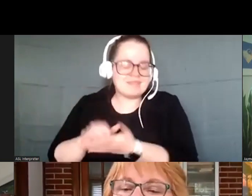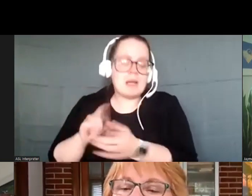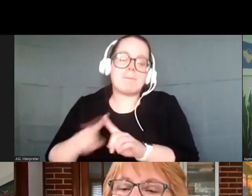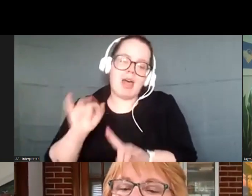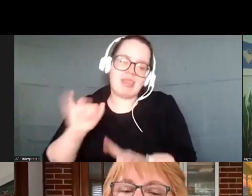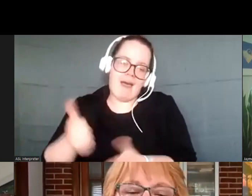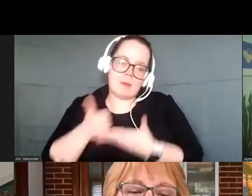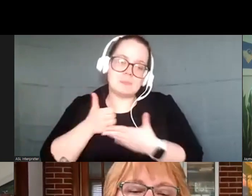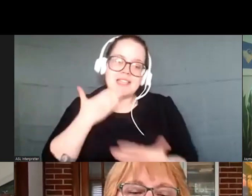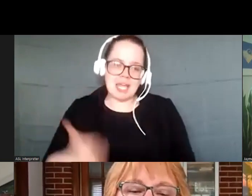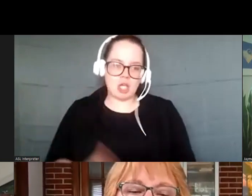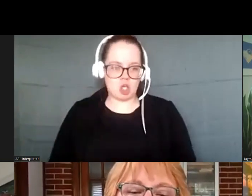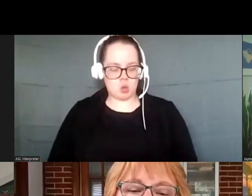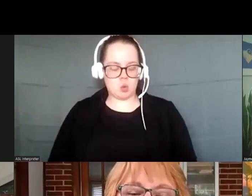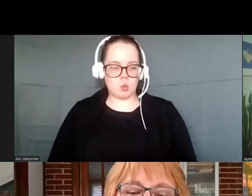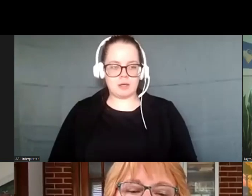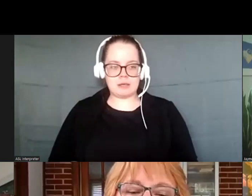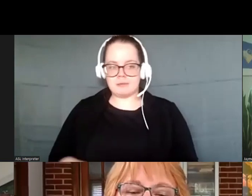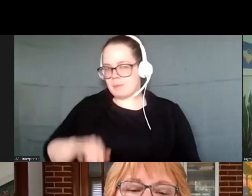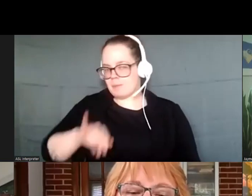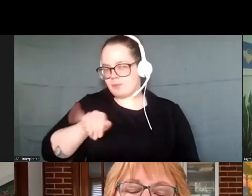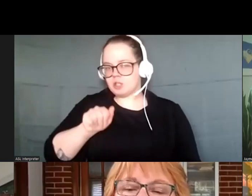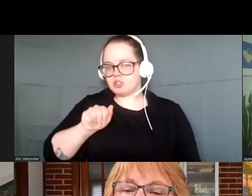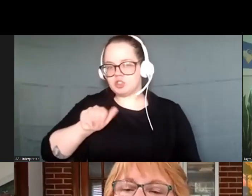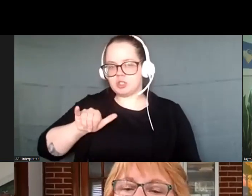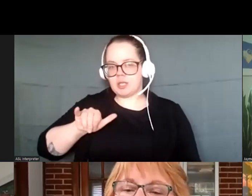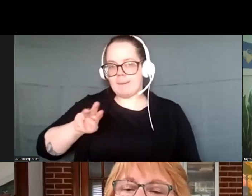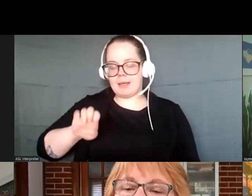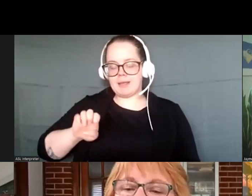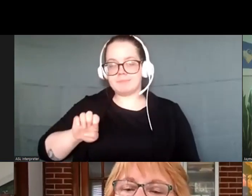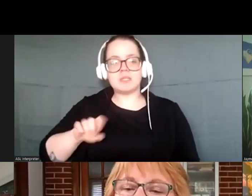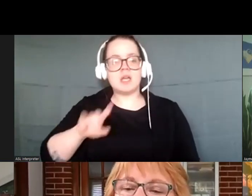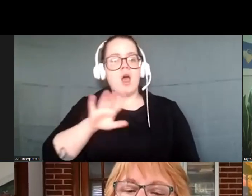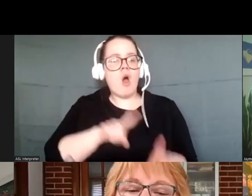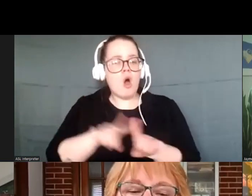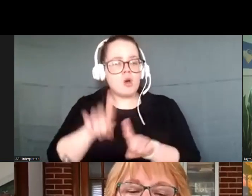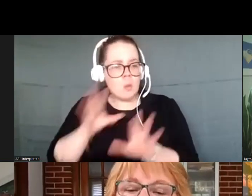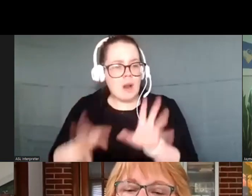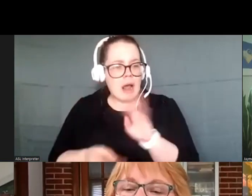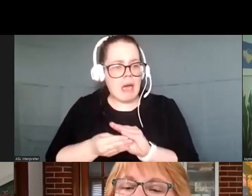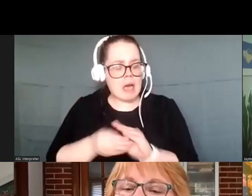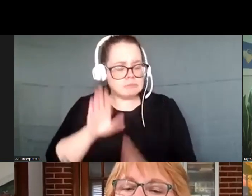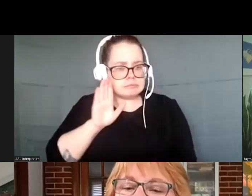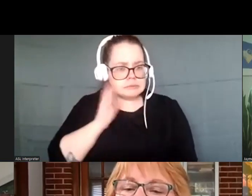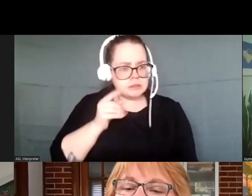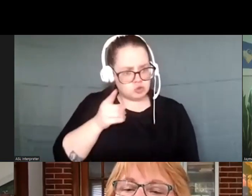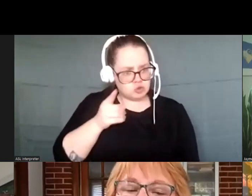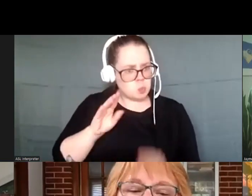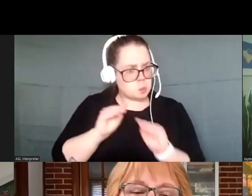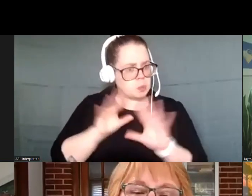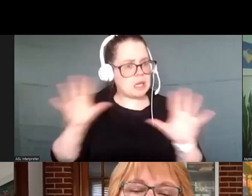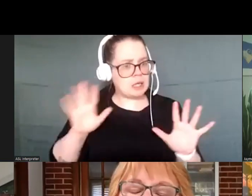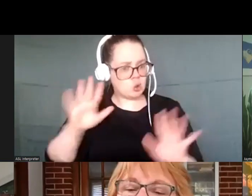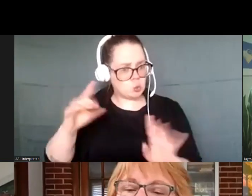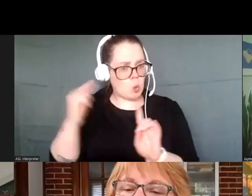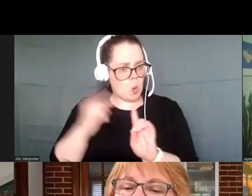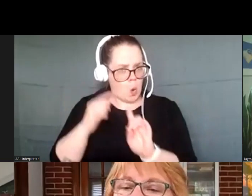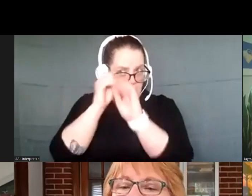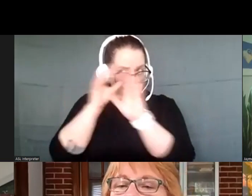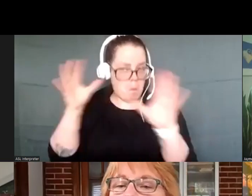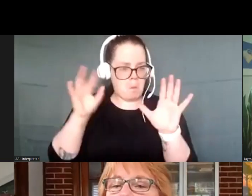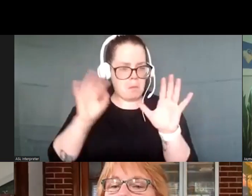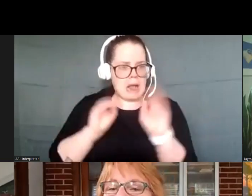you. Yeah. You're right. I'd also just add that, you know, it sounds like you're very clear on what your goals are. And so you probably don't want to